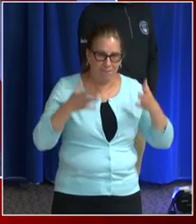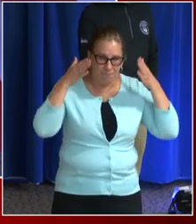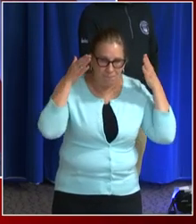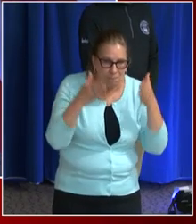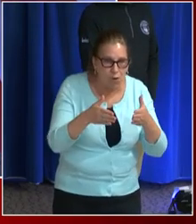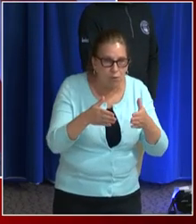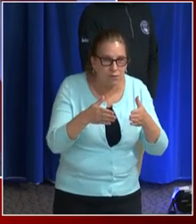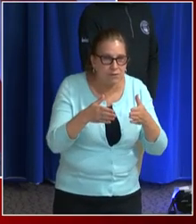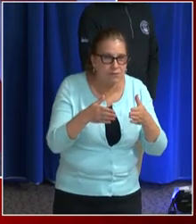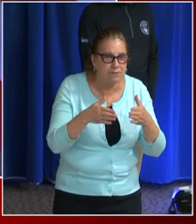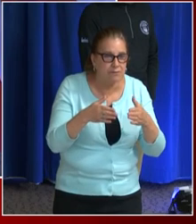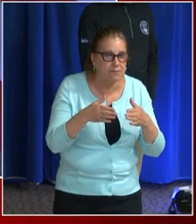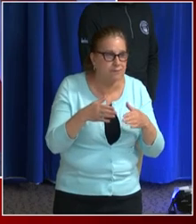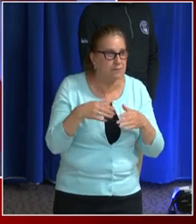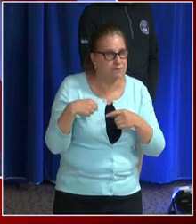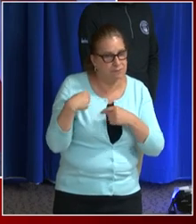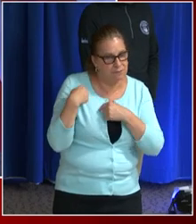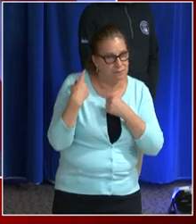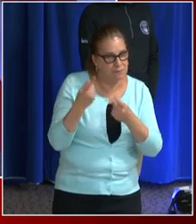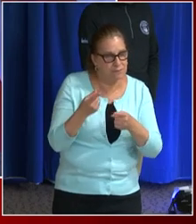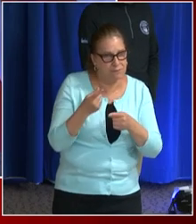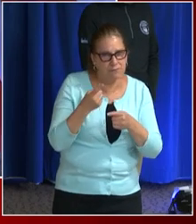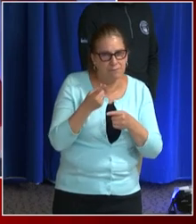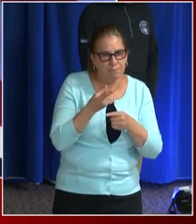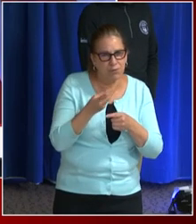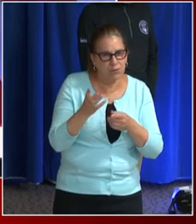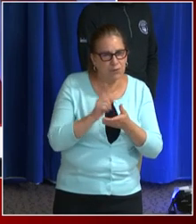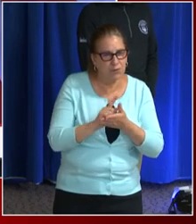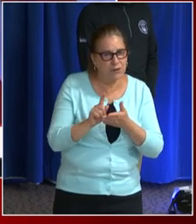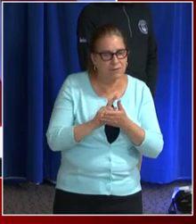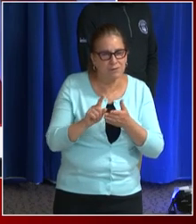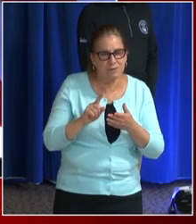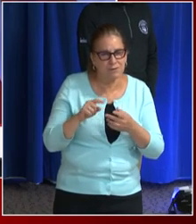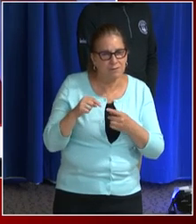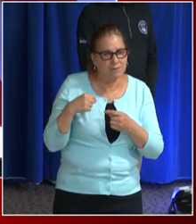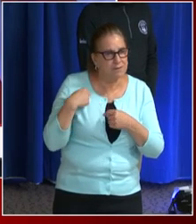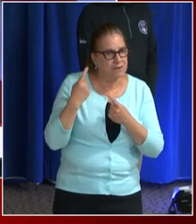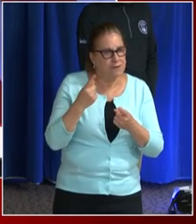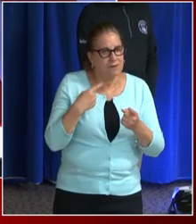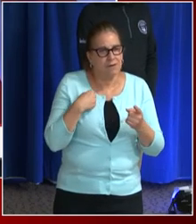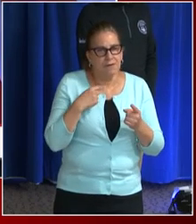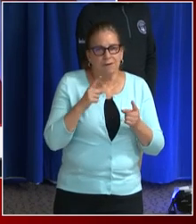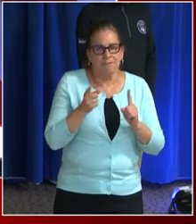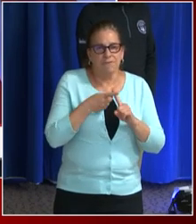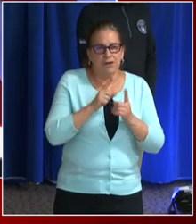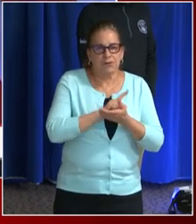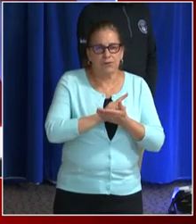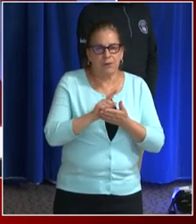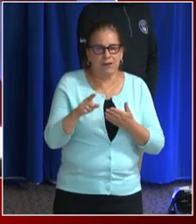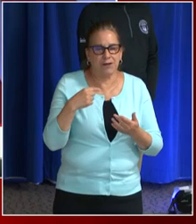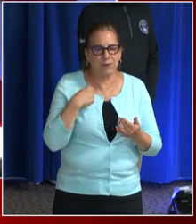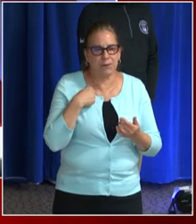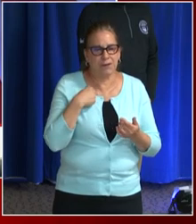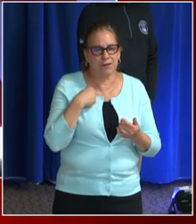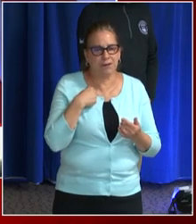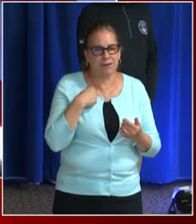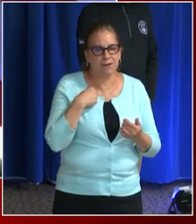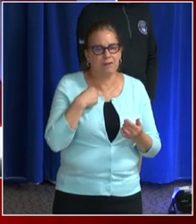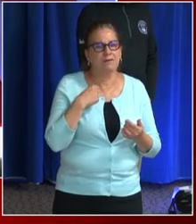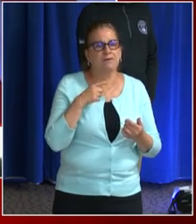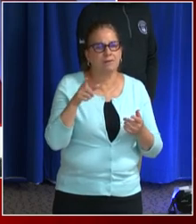several weeks. I think one of the first, probably in the first week where we were at the DOH Command